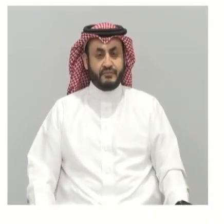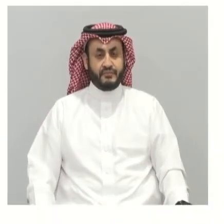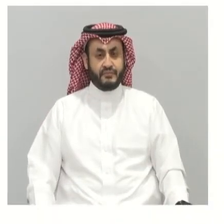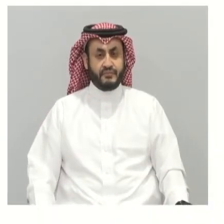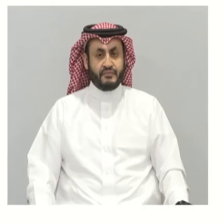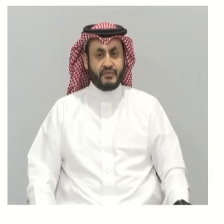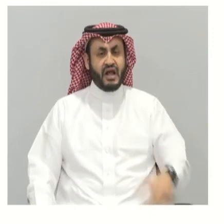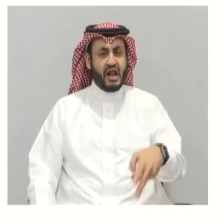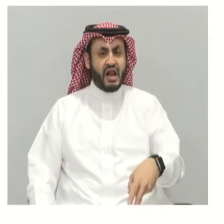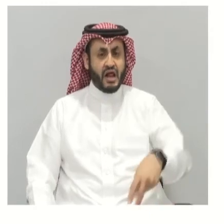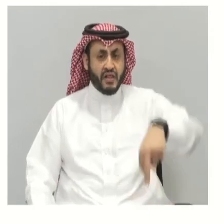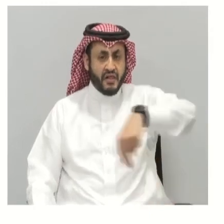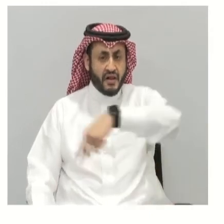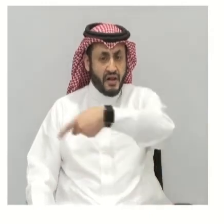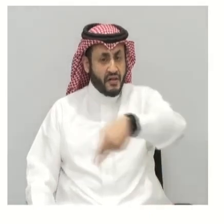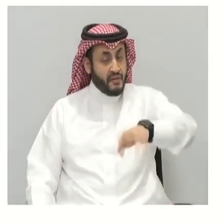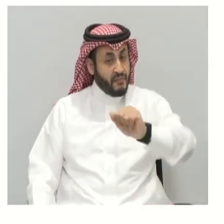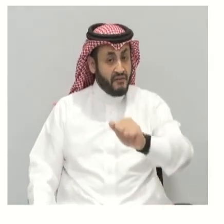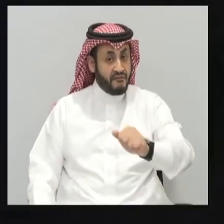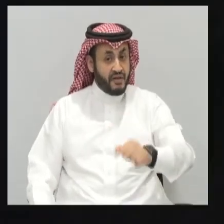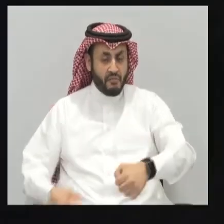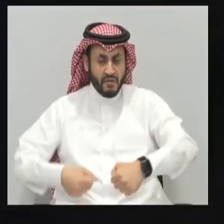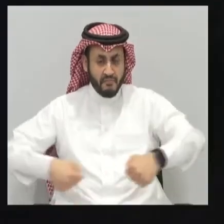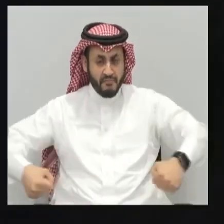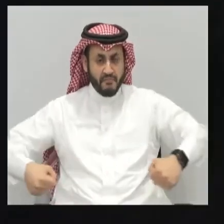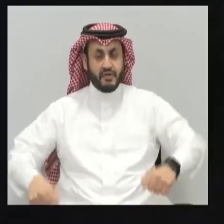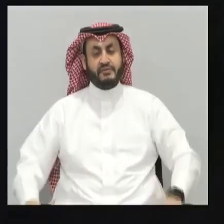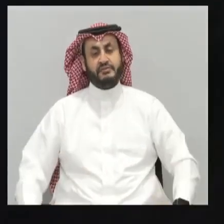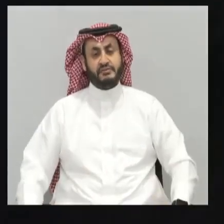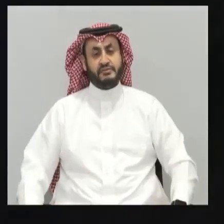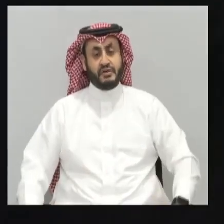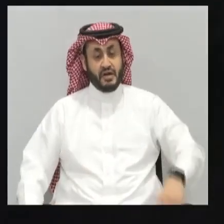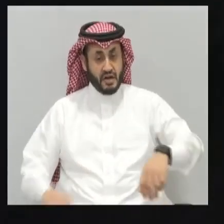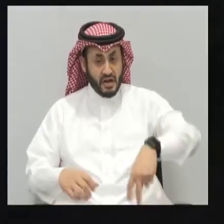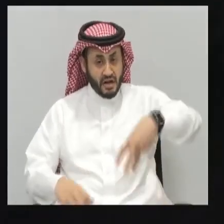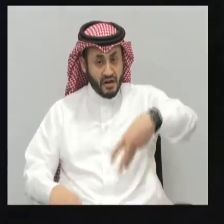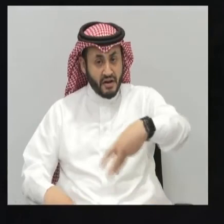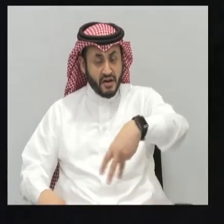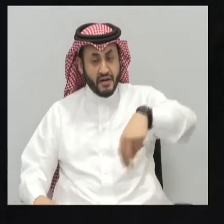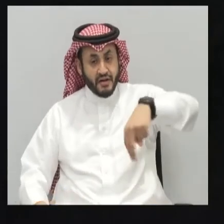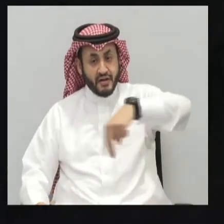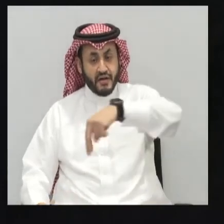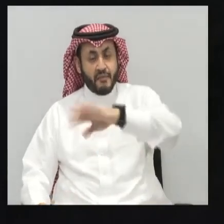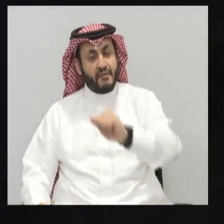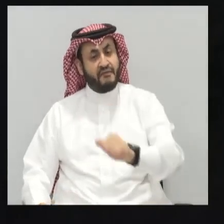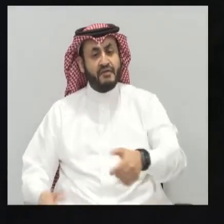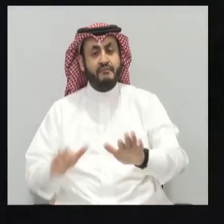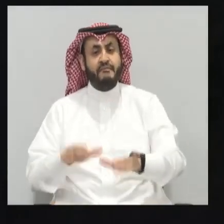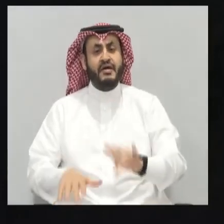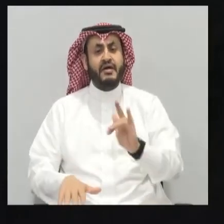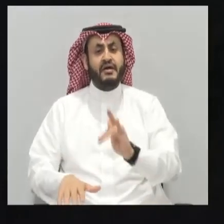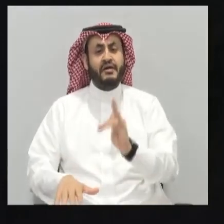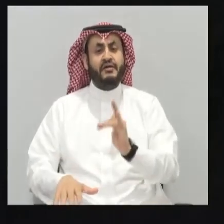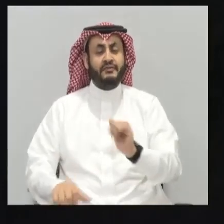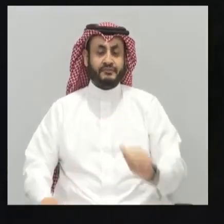not moving a lot. So in the picture before, I did show you the picture of the boy playing the video game and the boy is